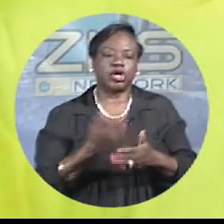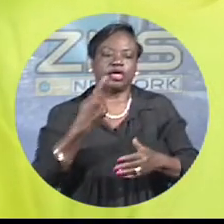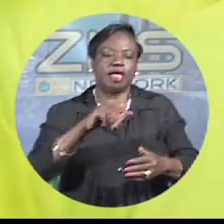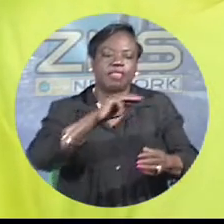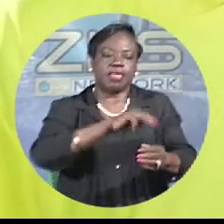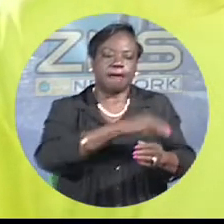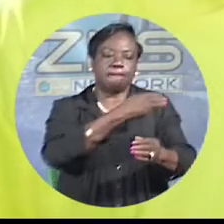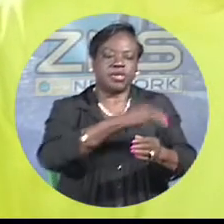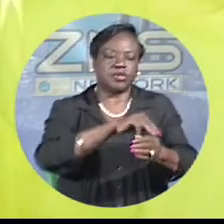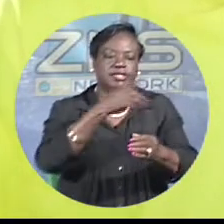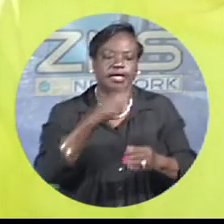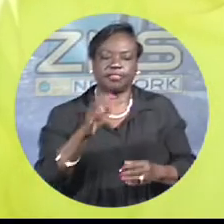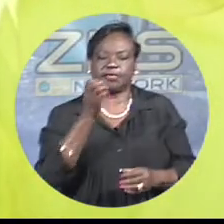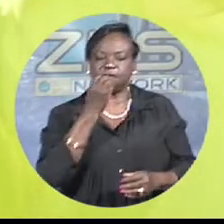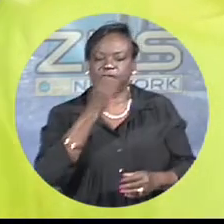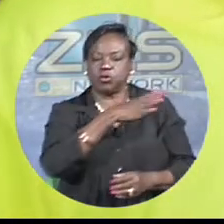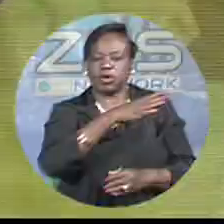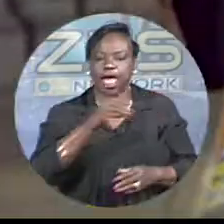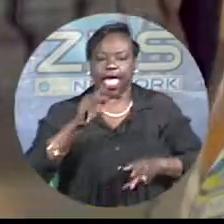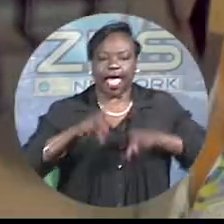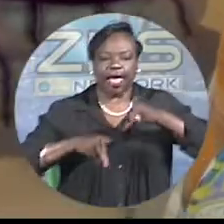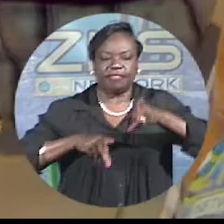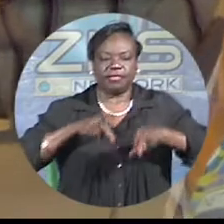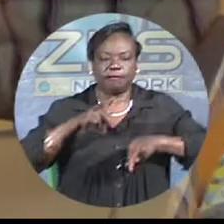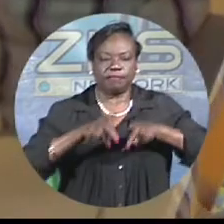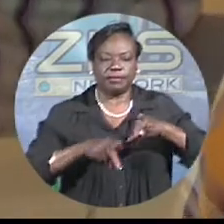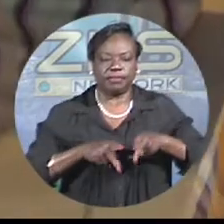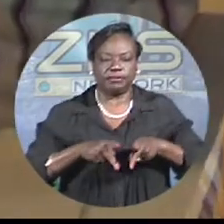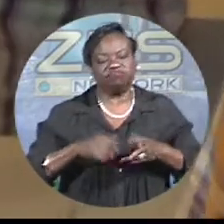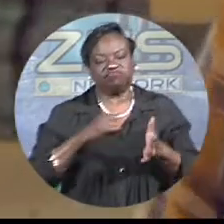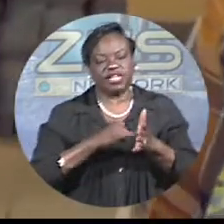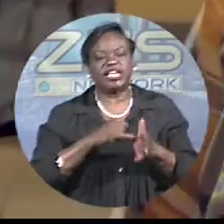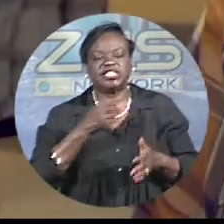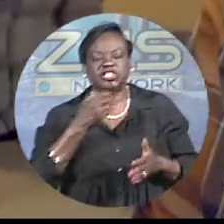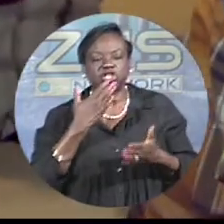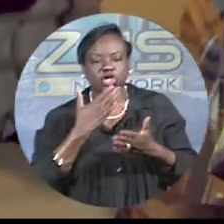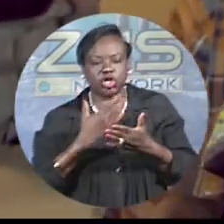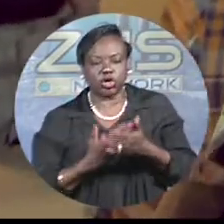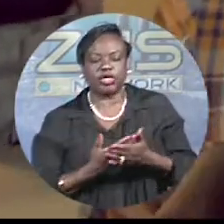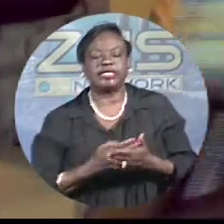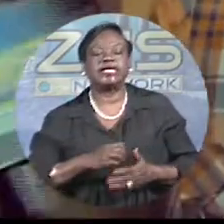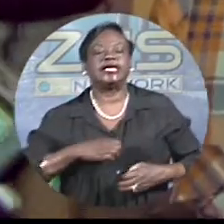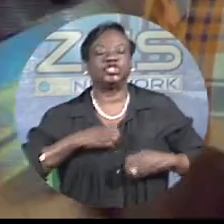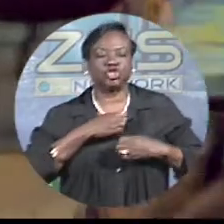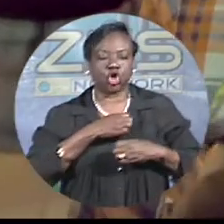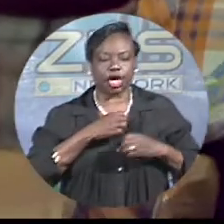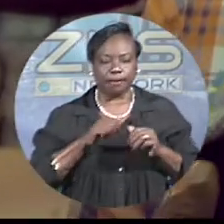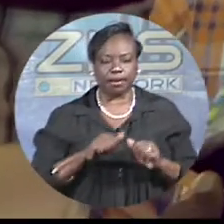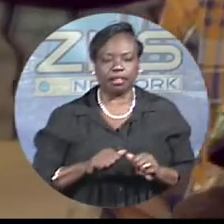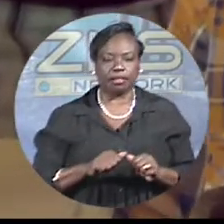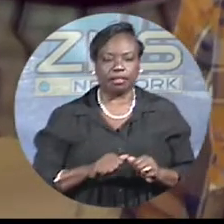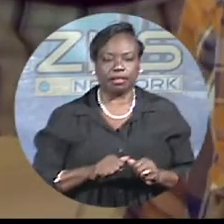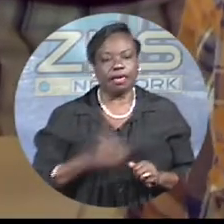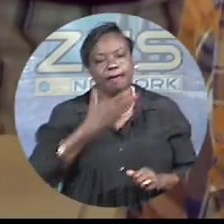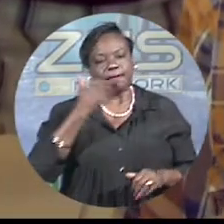the food, and the people. It's good. It's enjoyable. You better than last year?